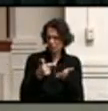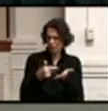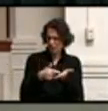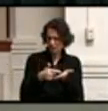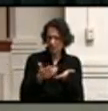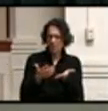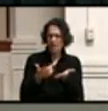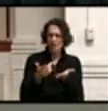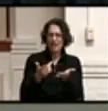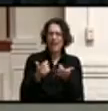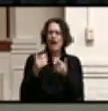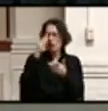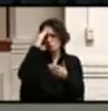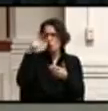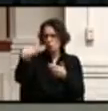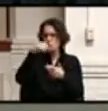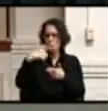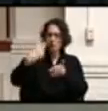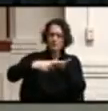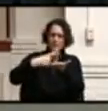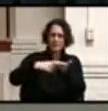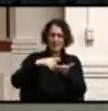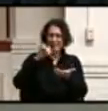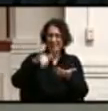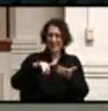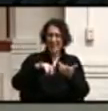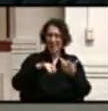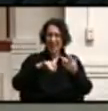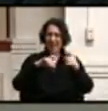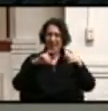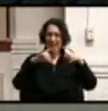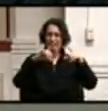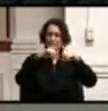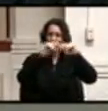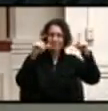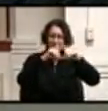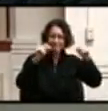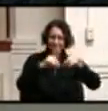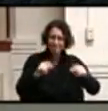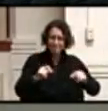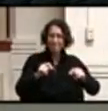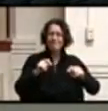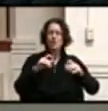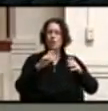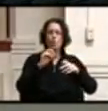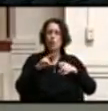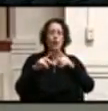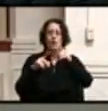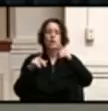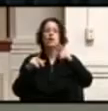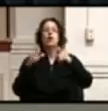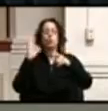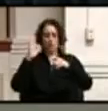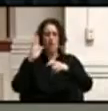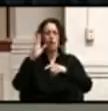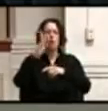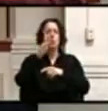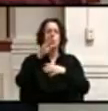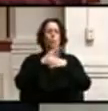question whether it was going to be masonry or some other material. Can you speak to that? Certainly. The entire building will be wood frame.